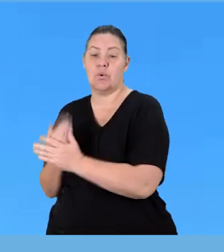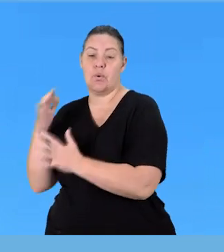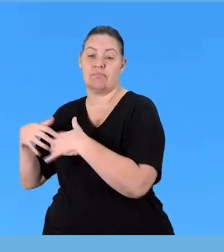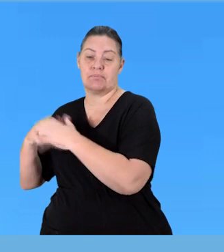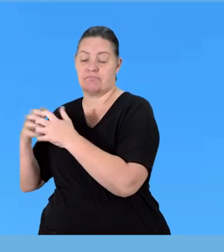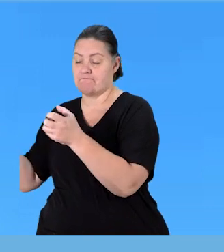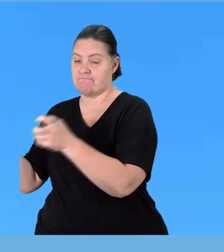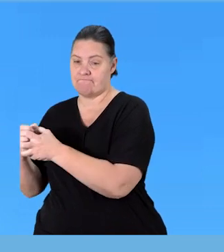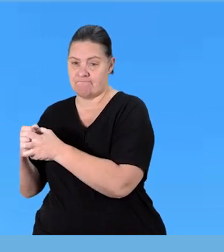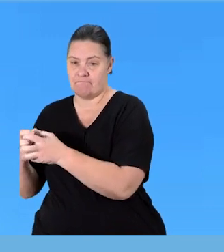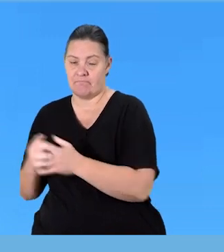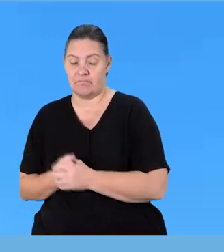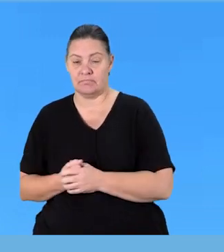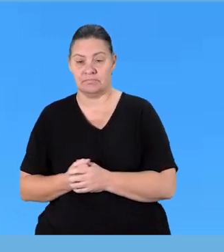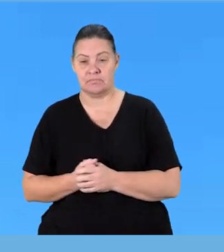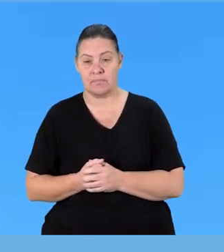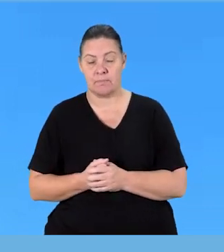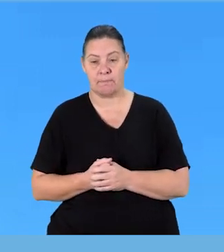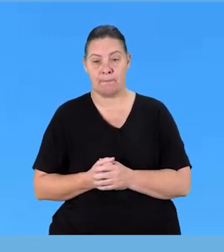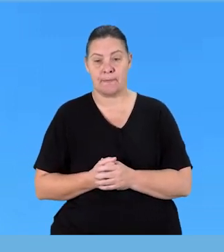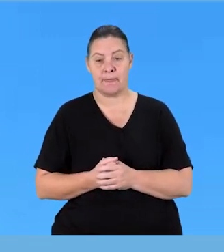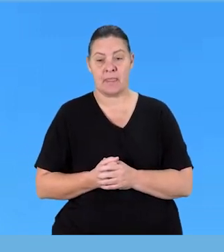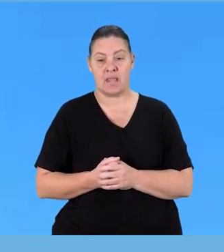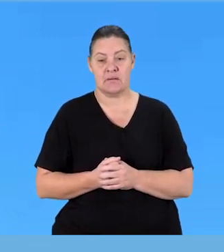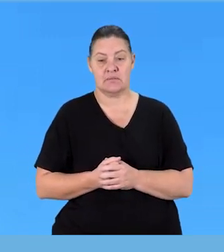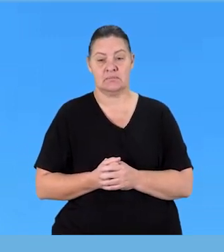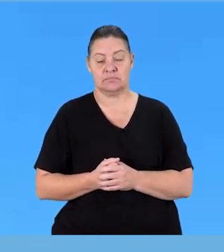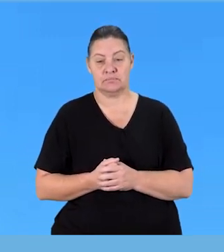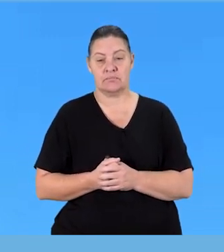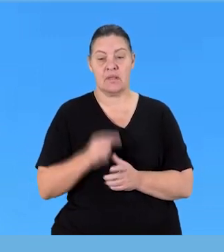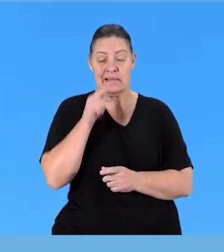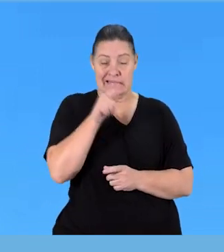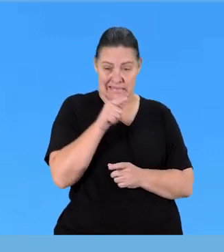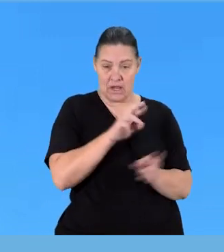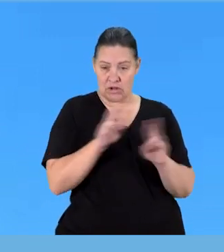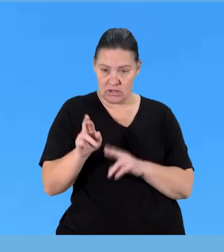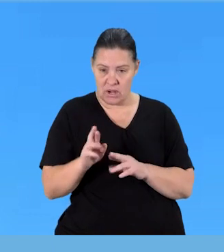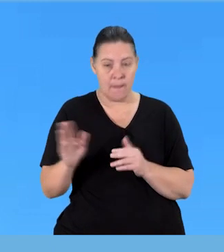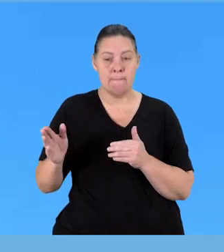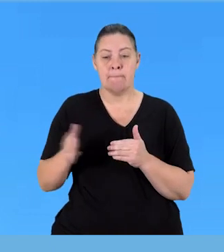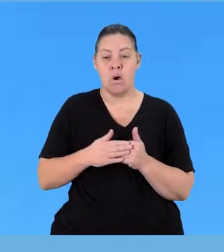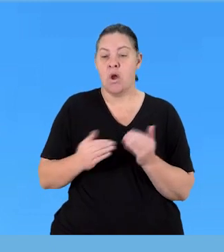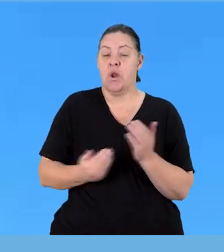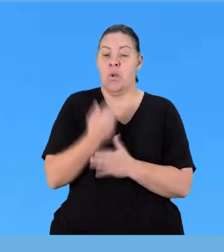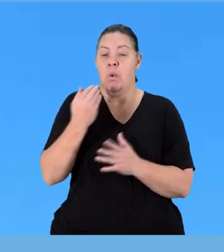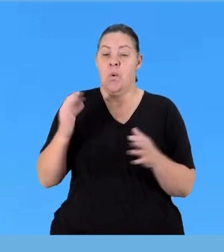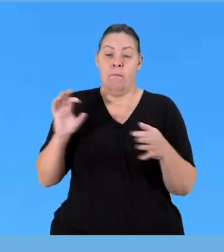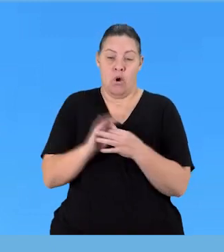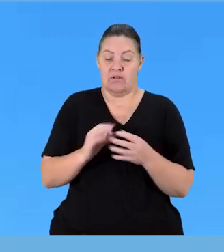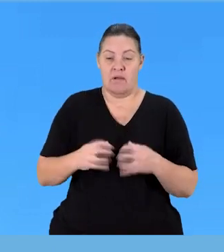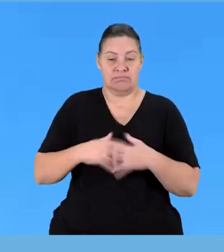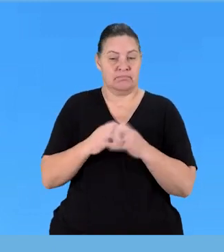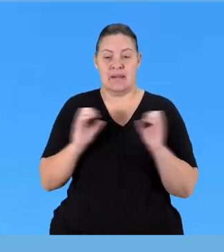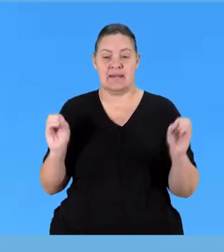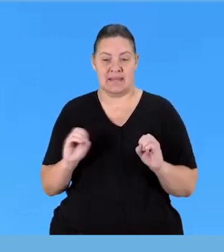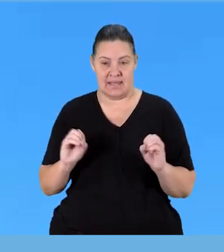holding this compound together is going to break. And then in this particular reaction, there are no new bonds being